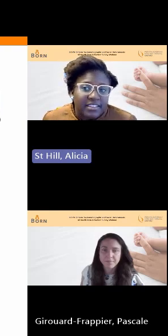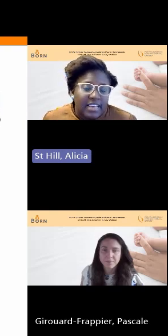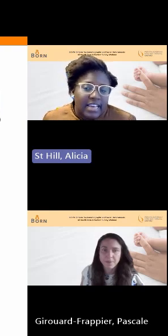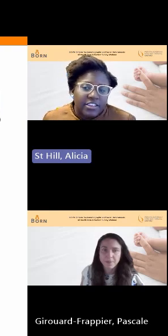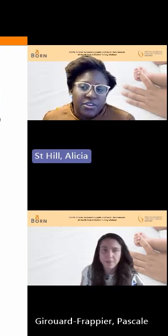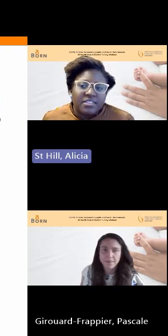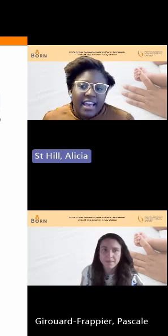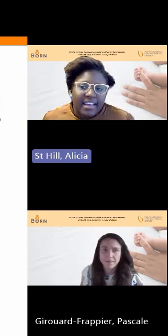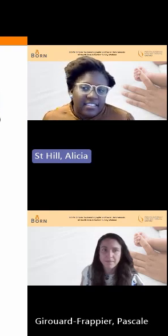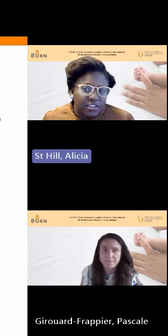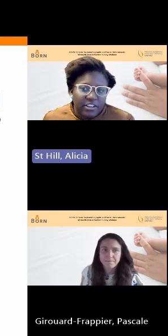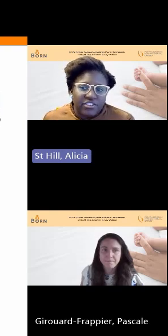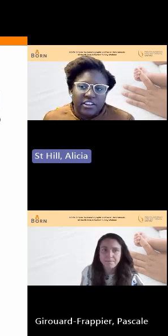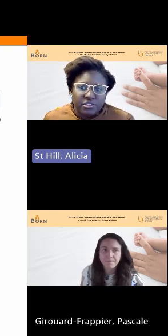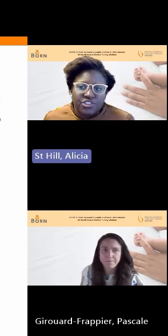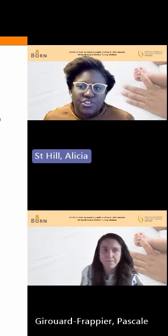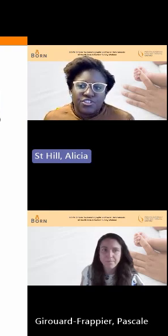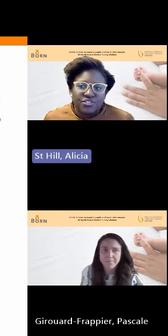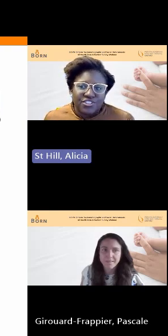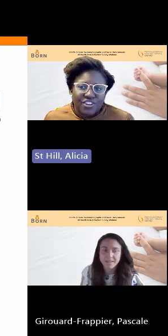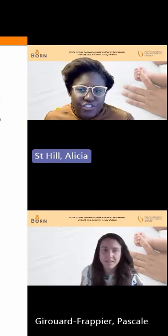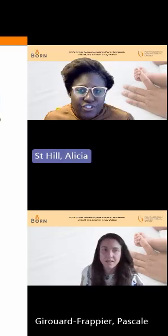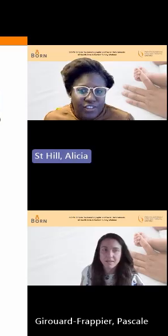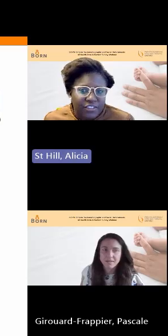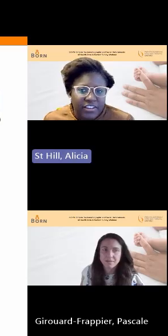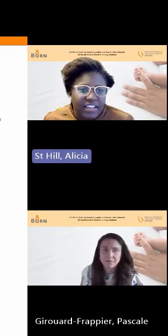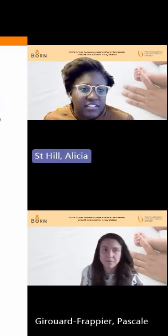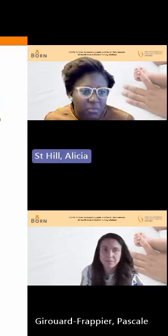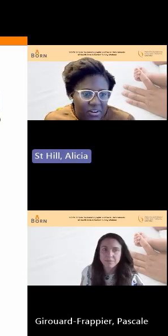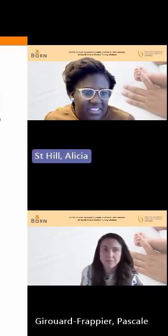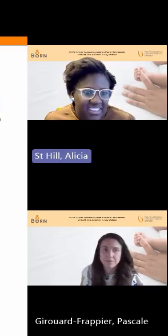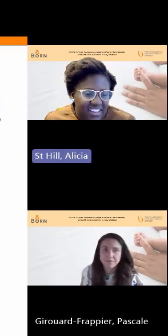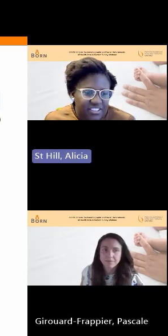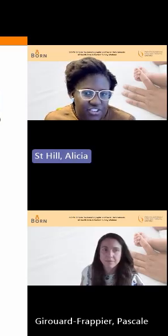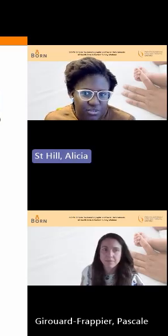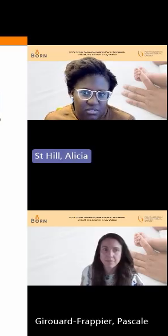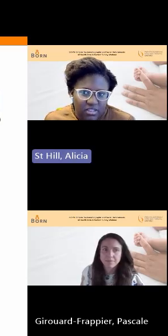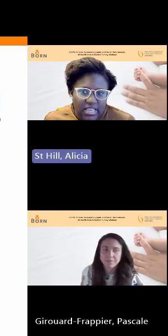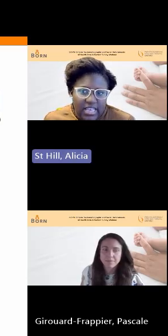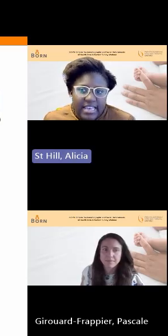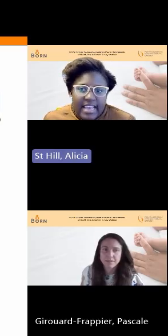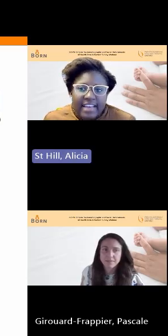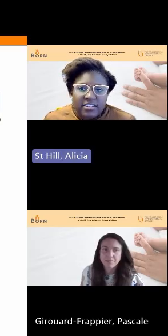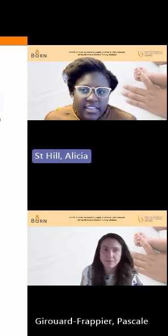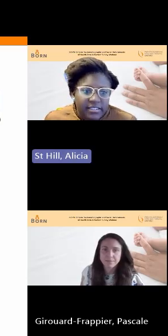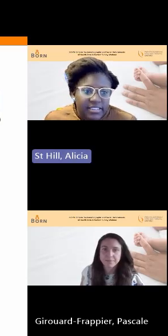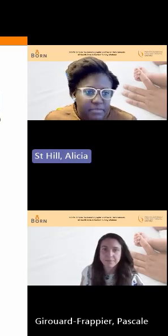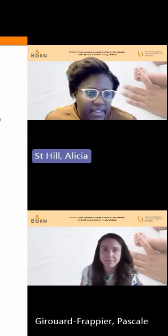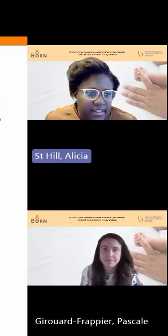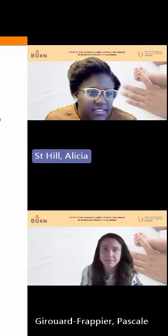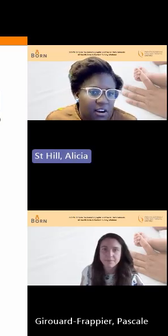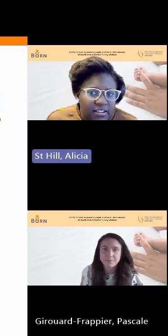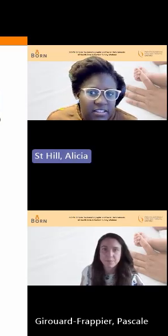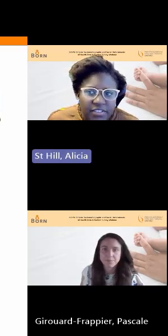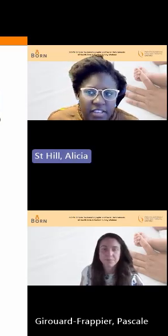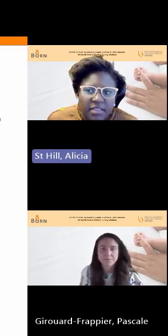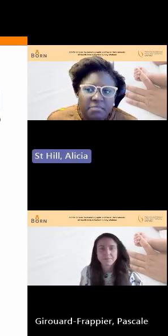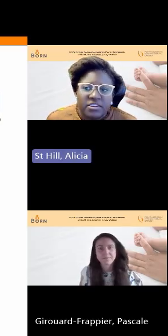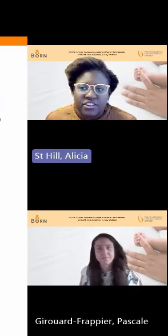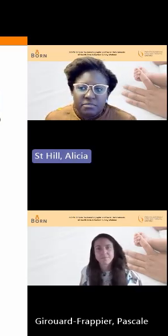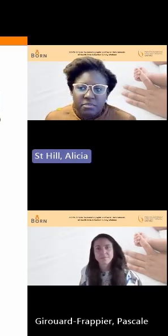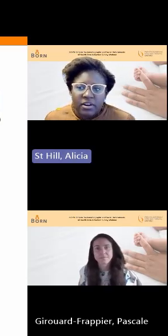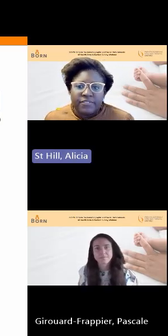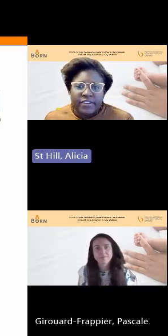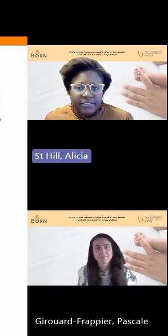do use SDOH data to ensure services are culturally relevant and supporting key health issues. As Ontario expanded its